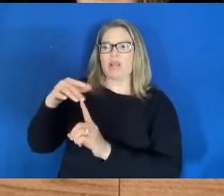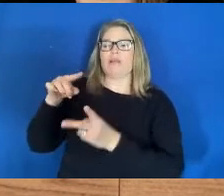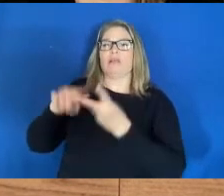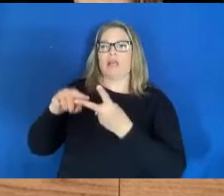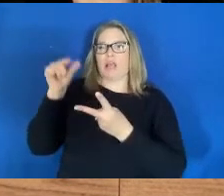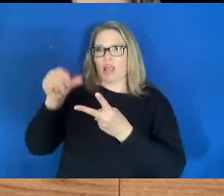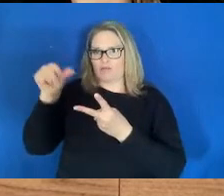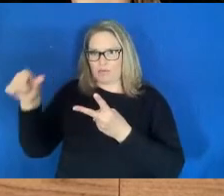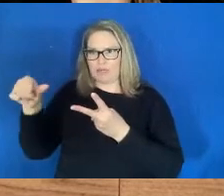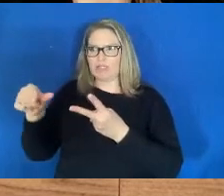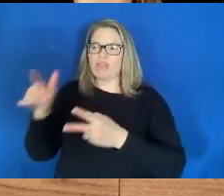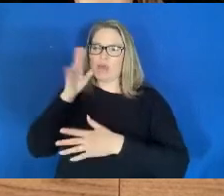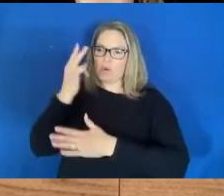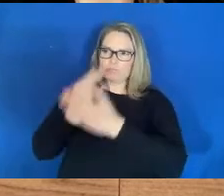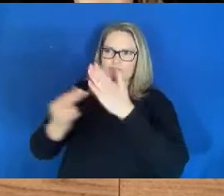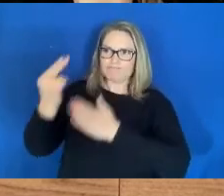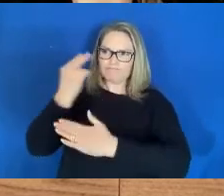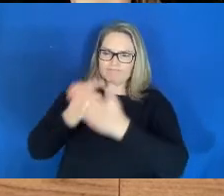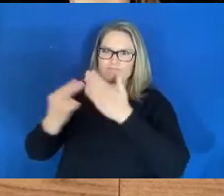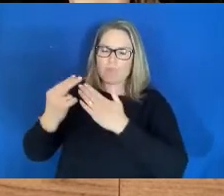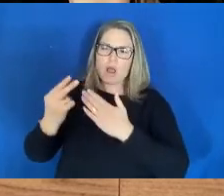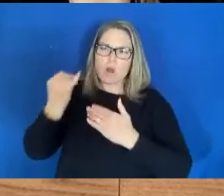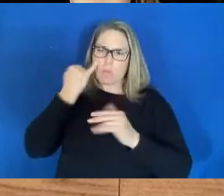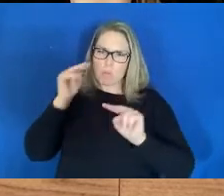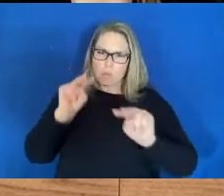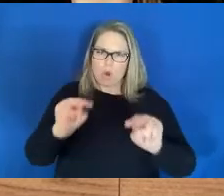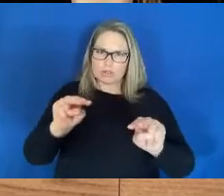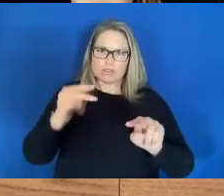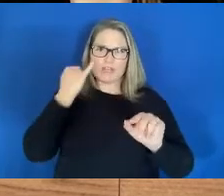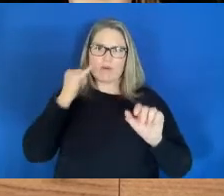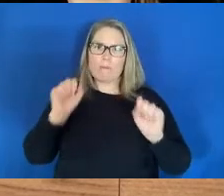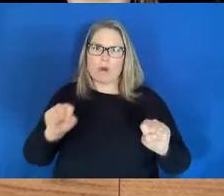forecasts and to identify potential dangers.